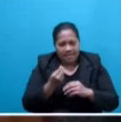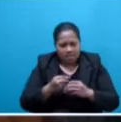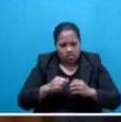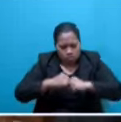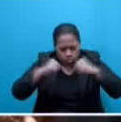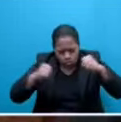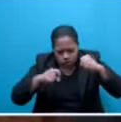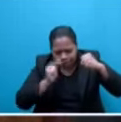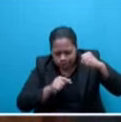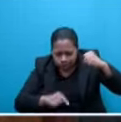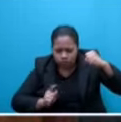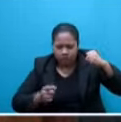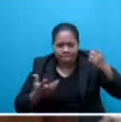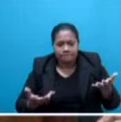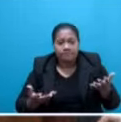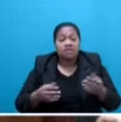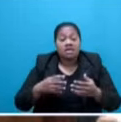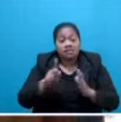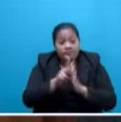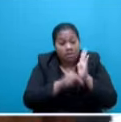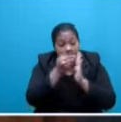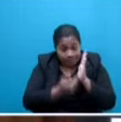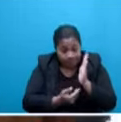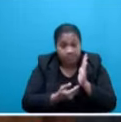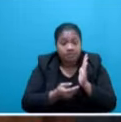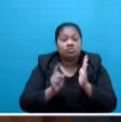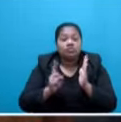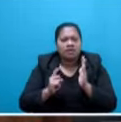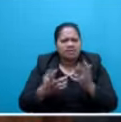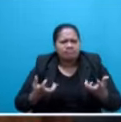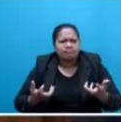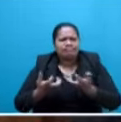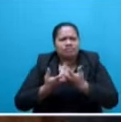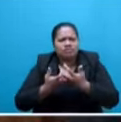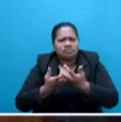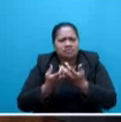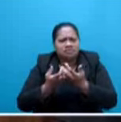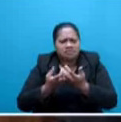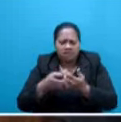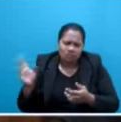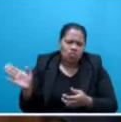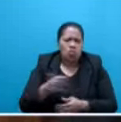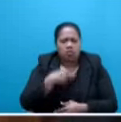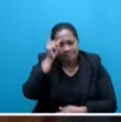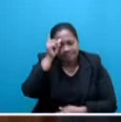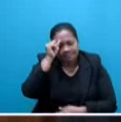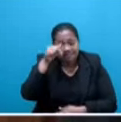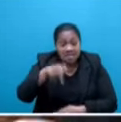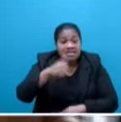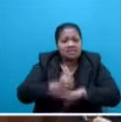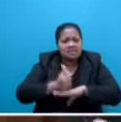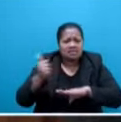suitable, practical, and sustainable solutions to all Fijians. This government believes in